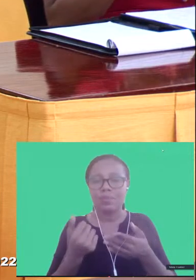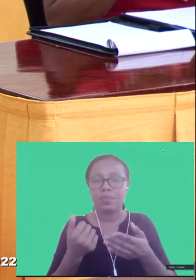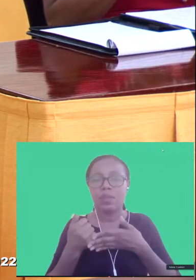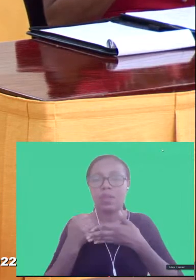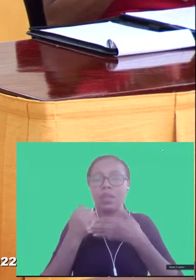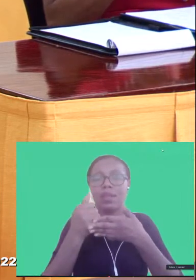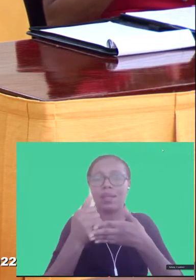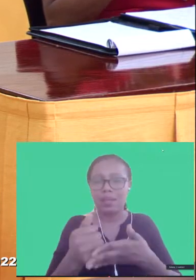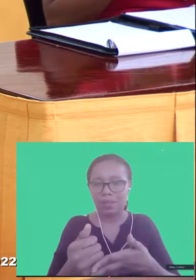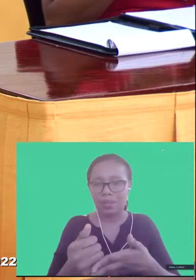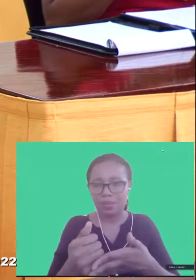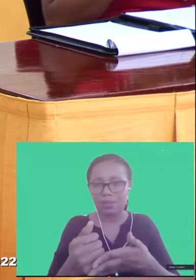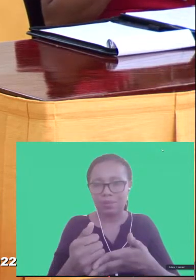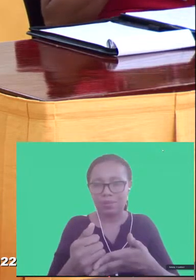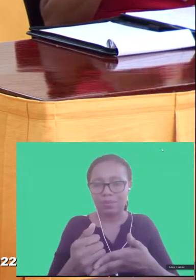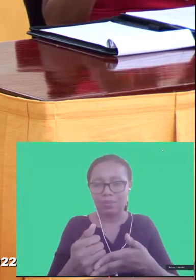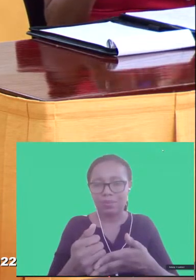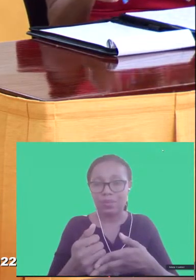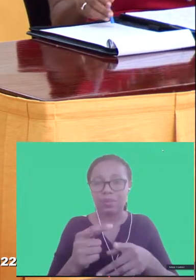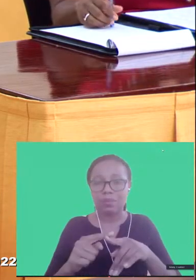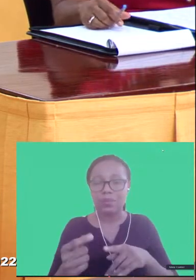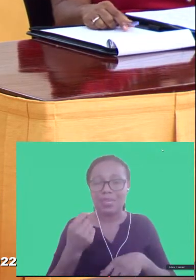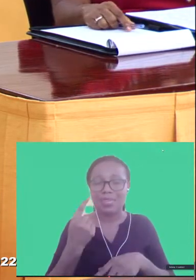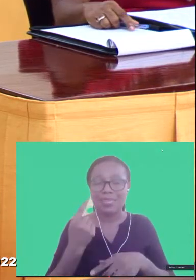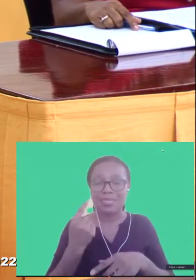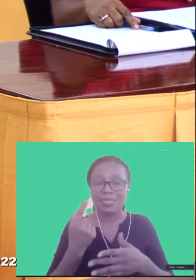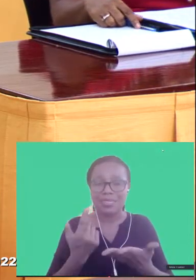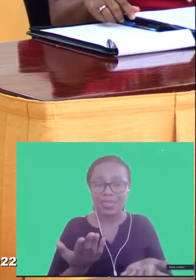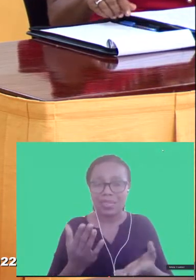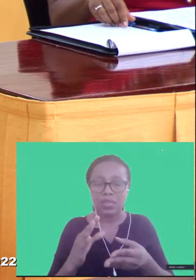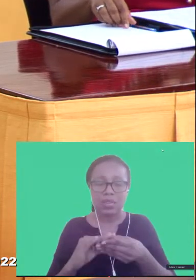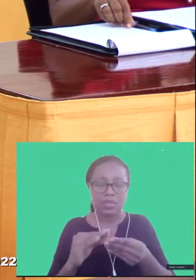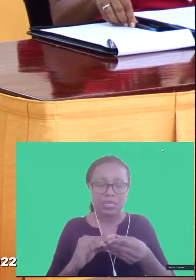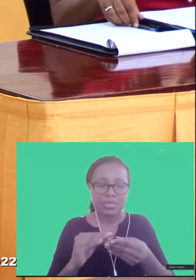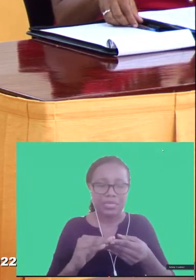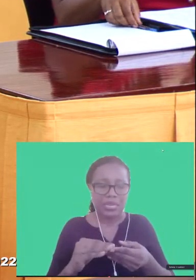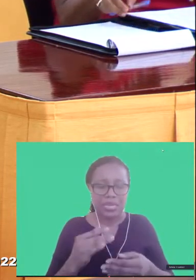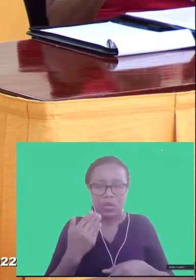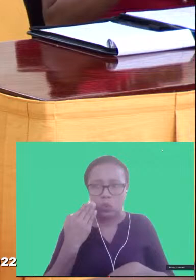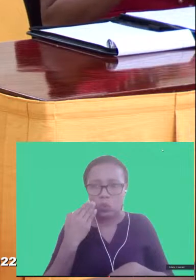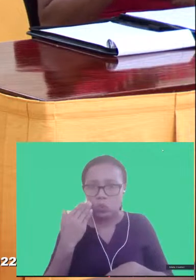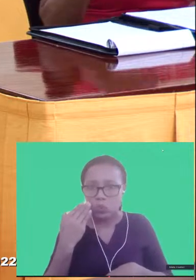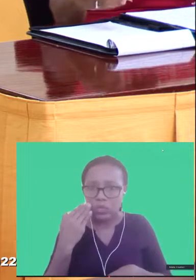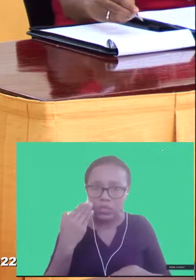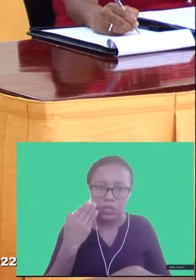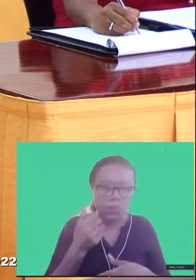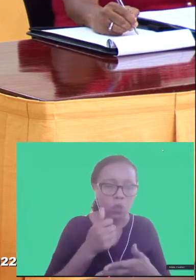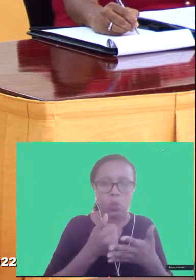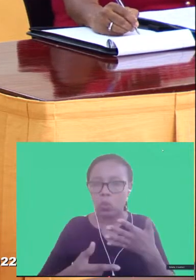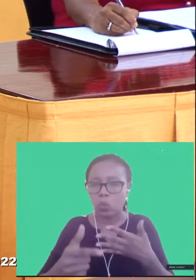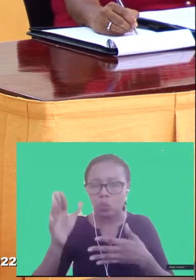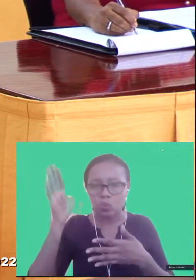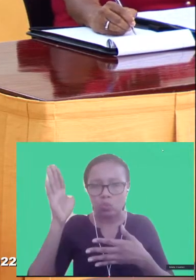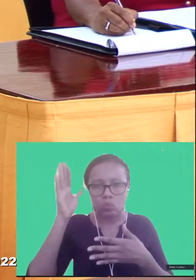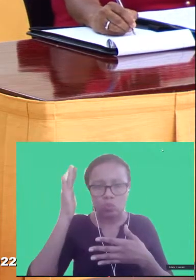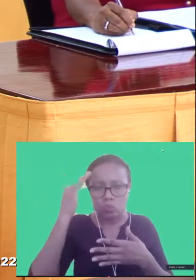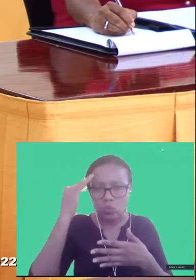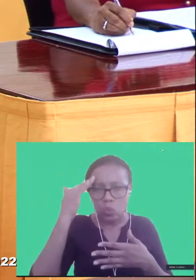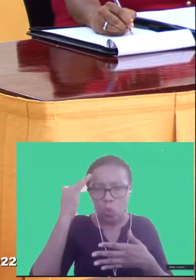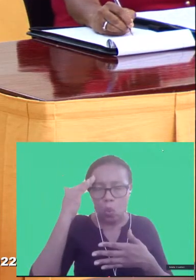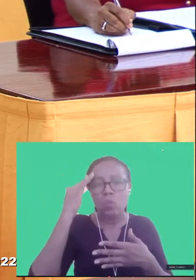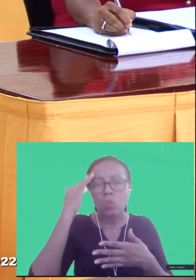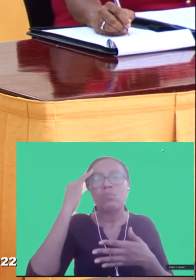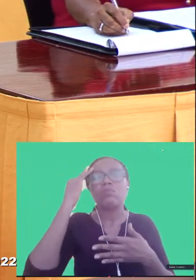term compensation. We could not calculate with certainty what the specific compensation would be for every